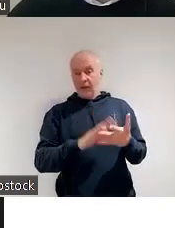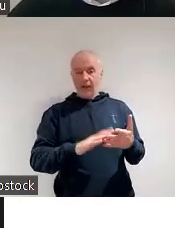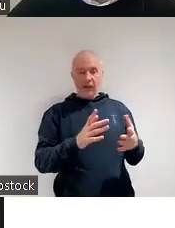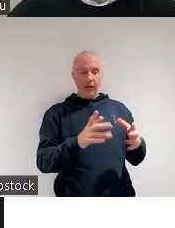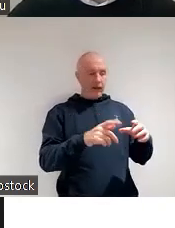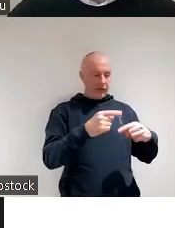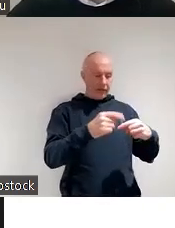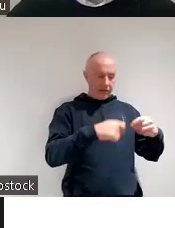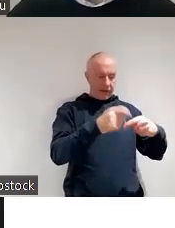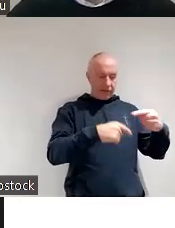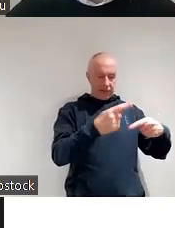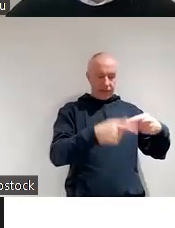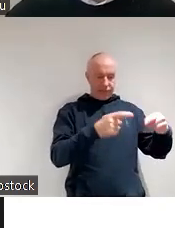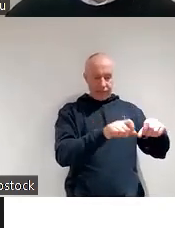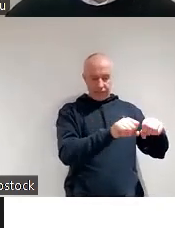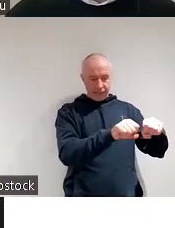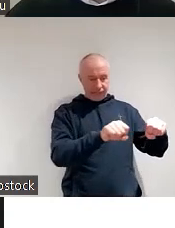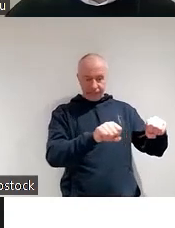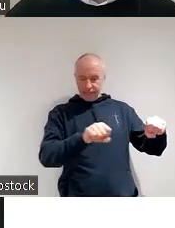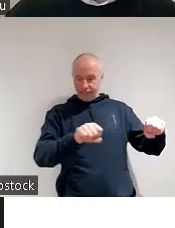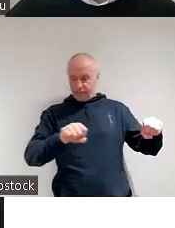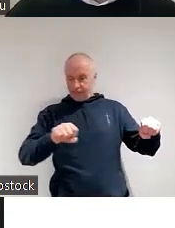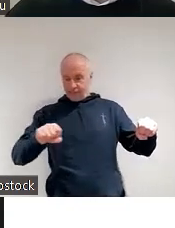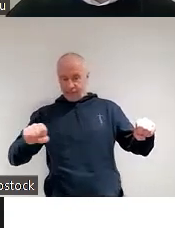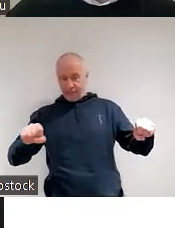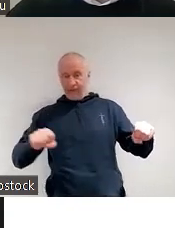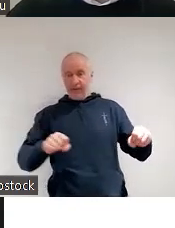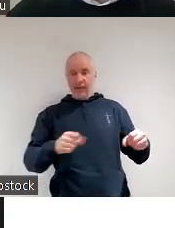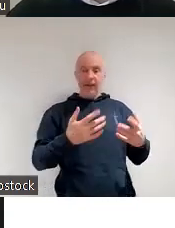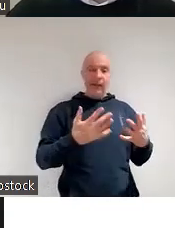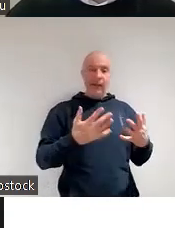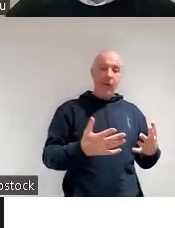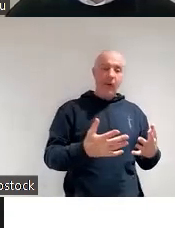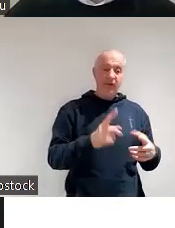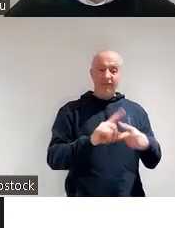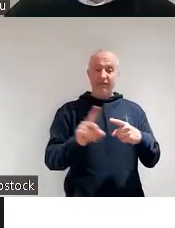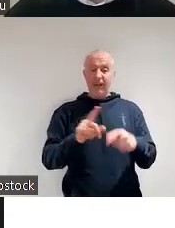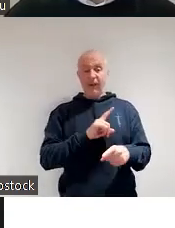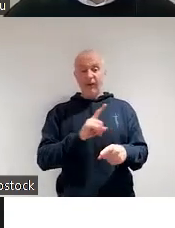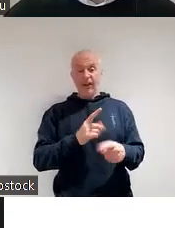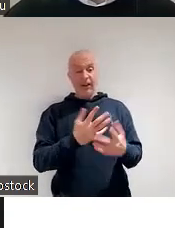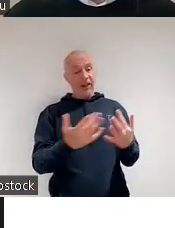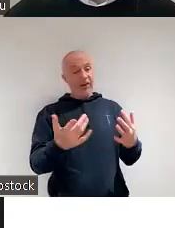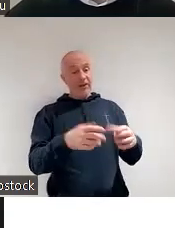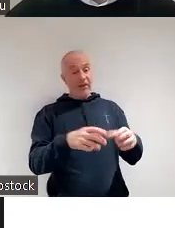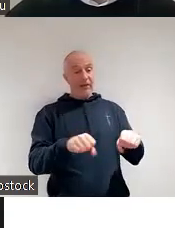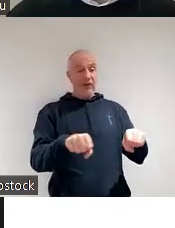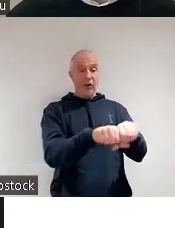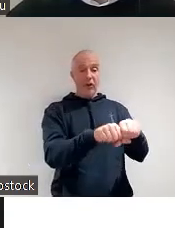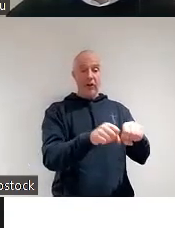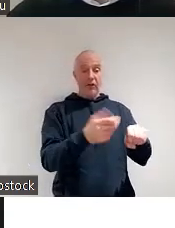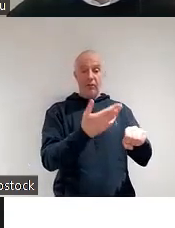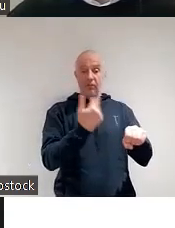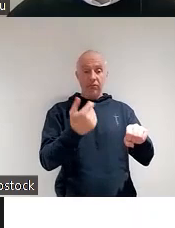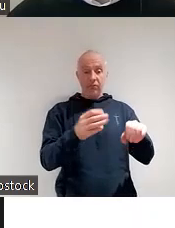long, probably dirty cables. But because of different reasons, there are loads of chargers which are just